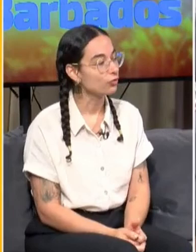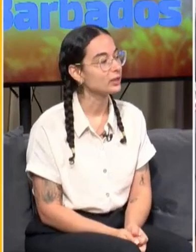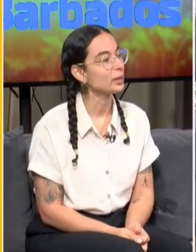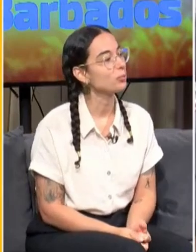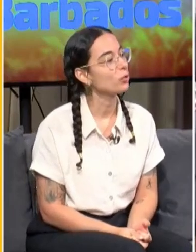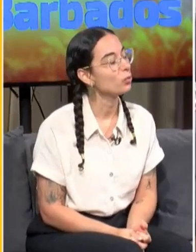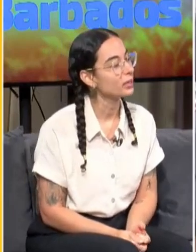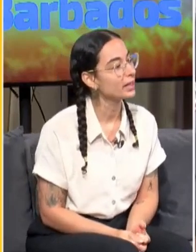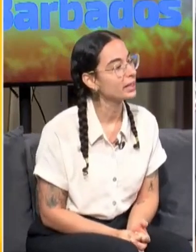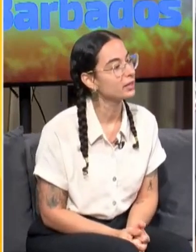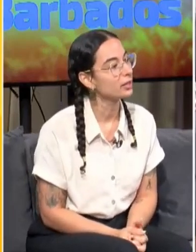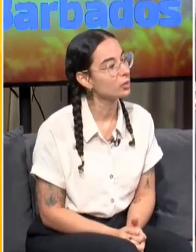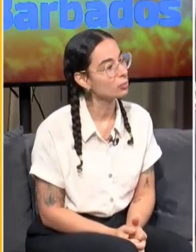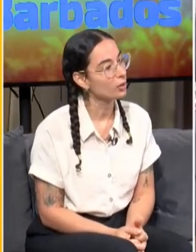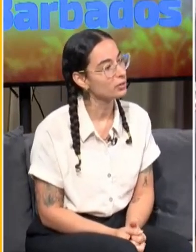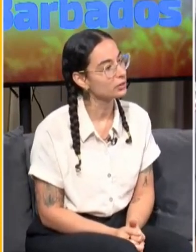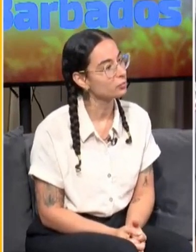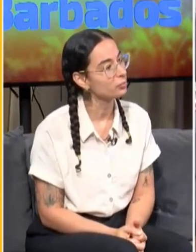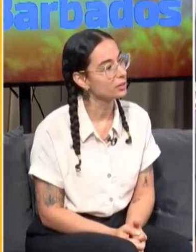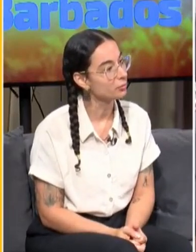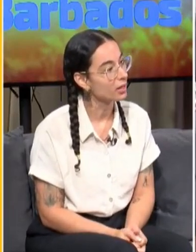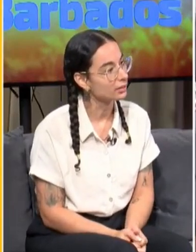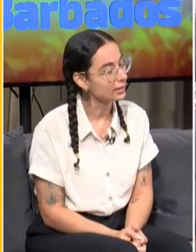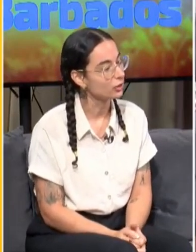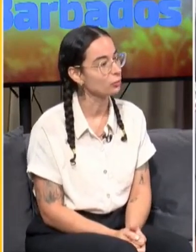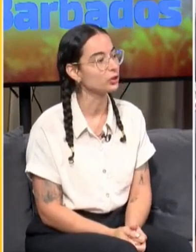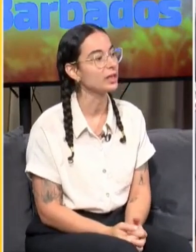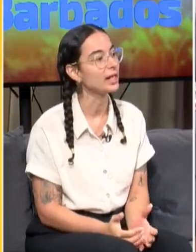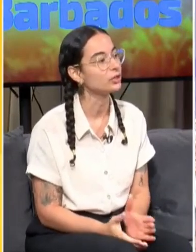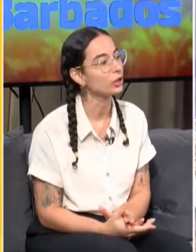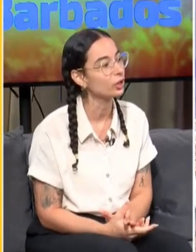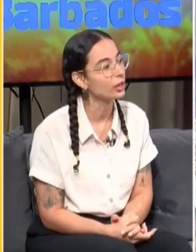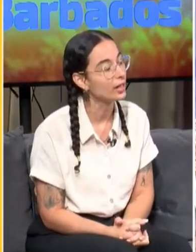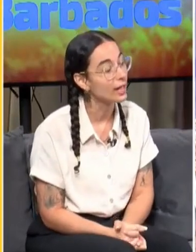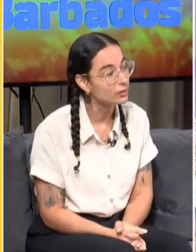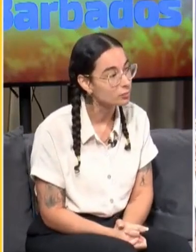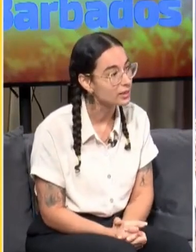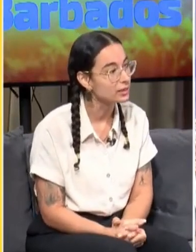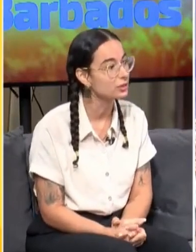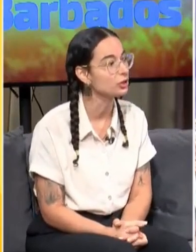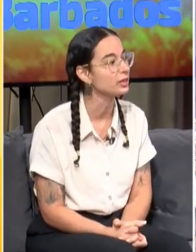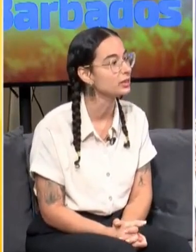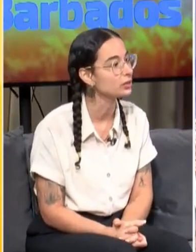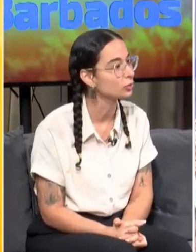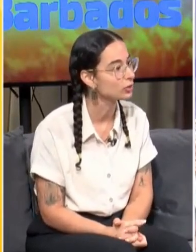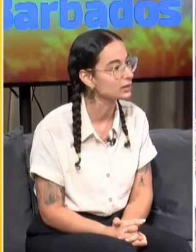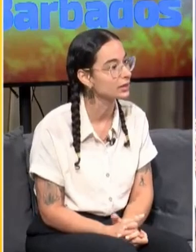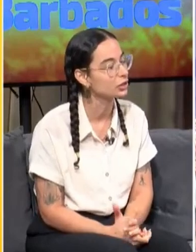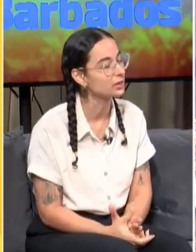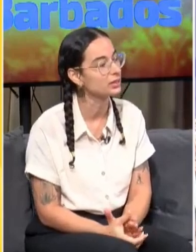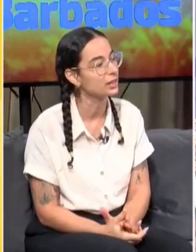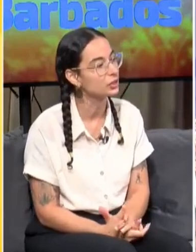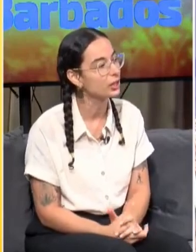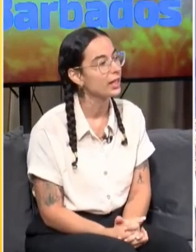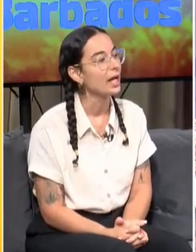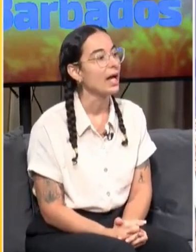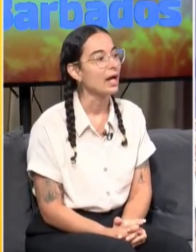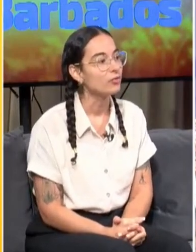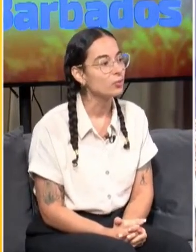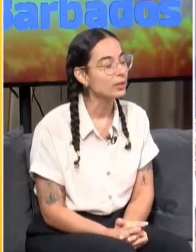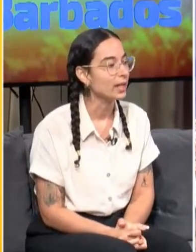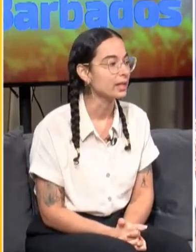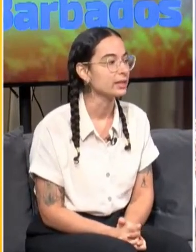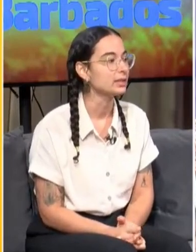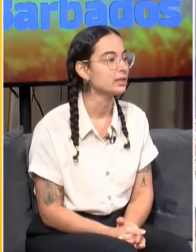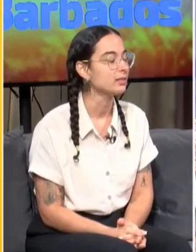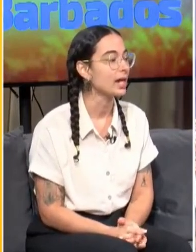So, for example, with Prime Minister Mia Mottley, when she has her announcements and she does her presentations and such,